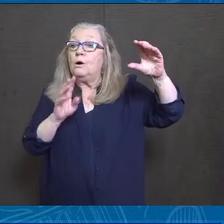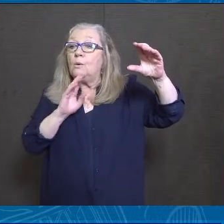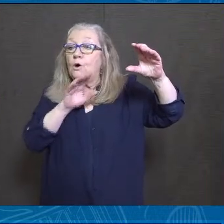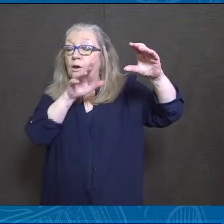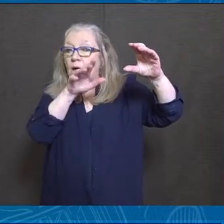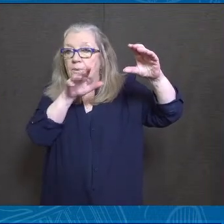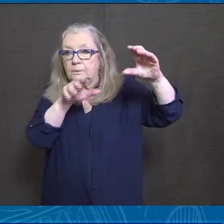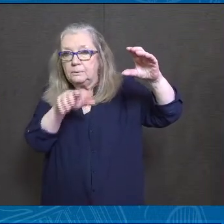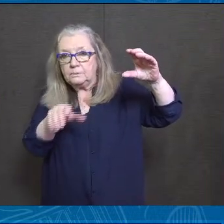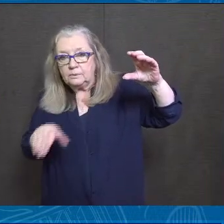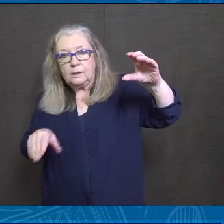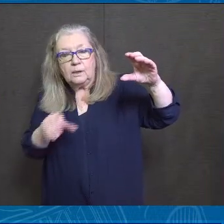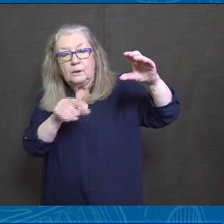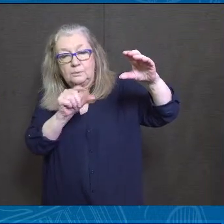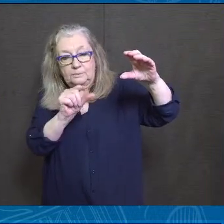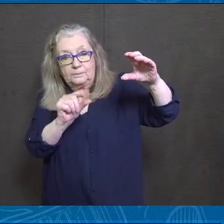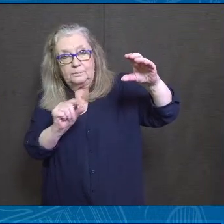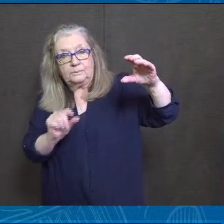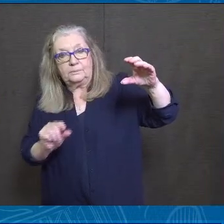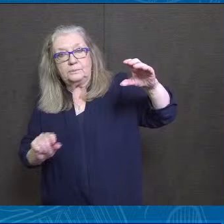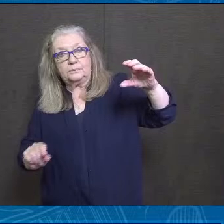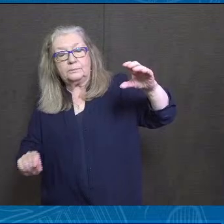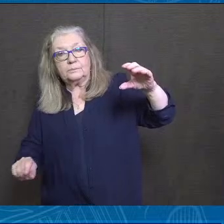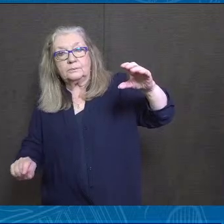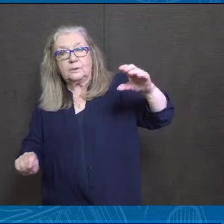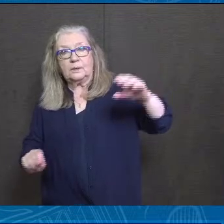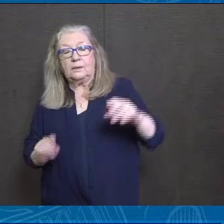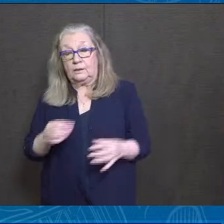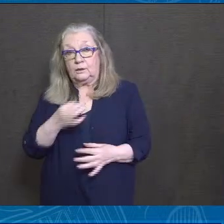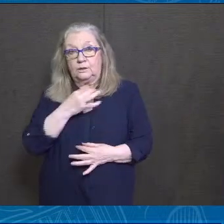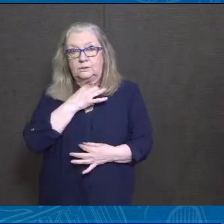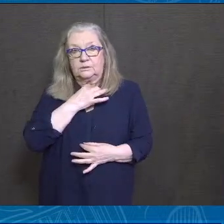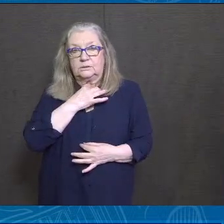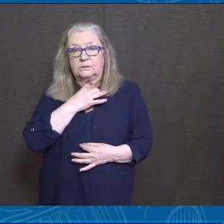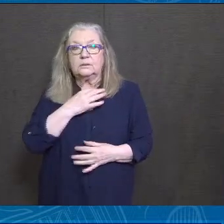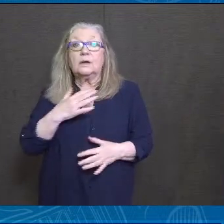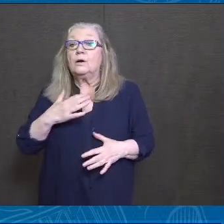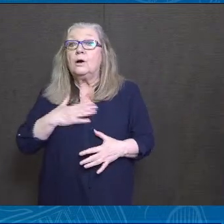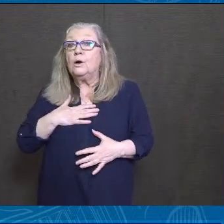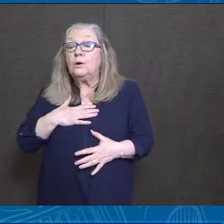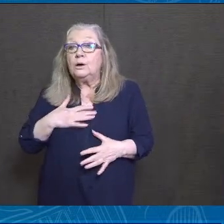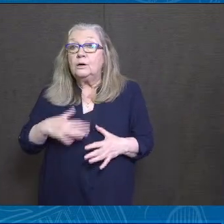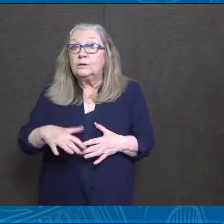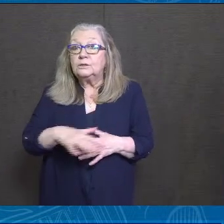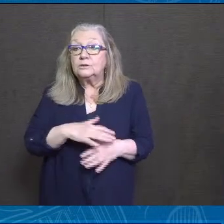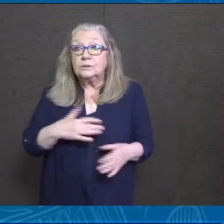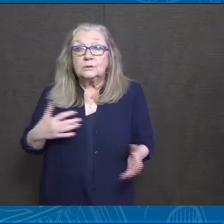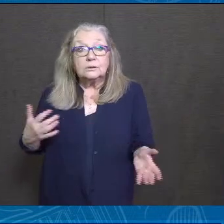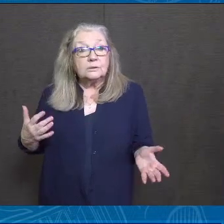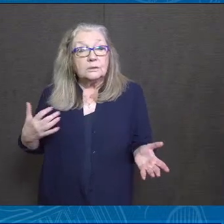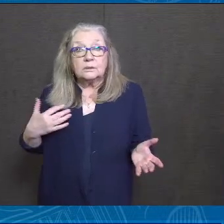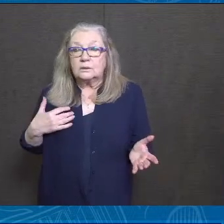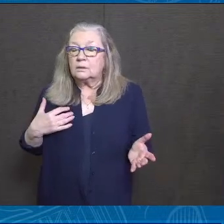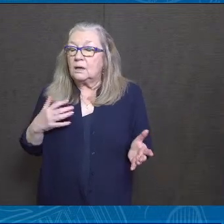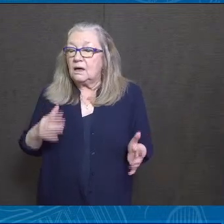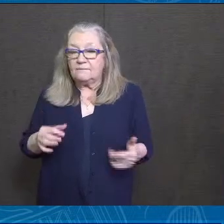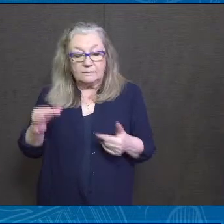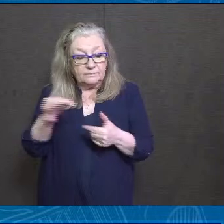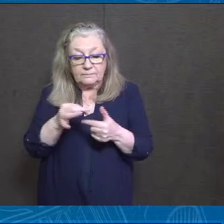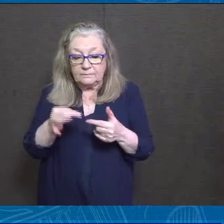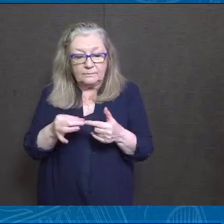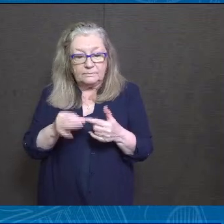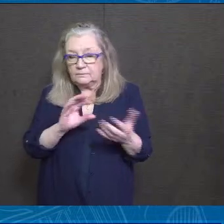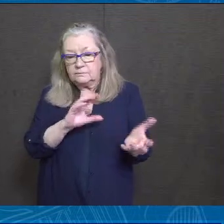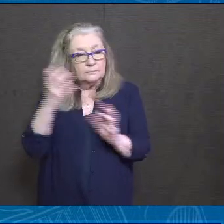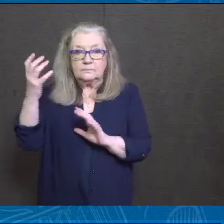But these are not the only risks that we are facing. In our region, we are also facing cascading and compounding hazards. That means